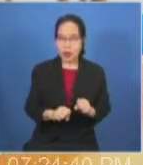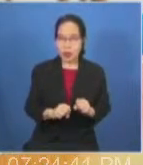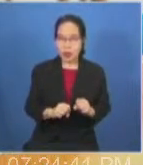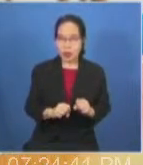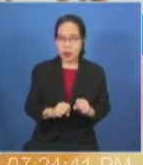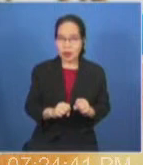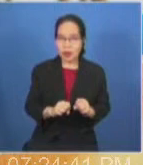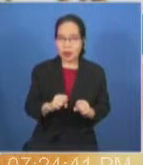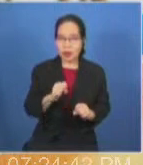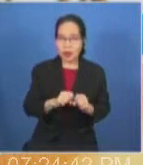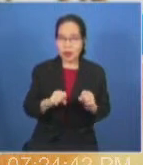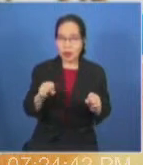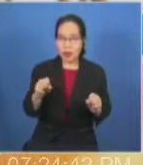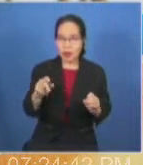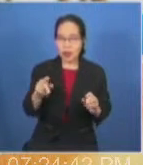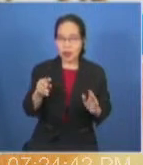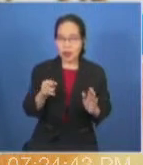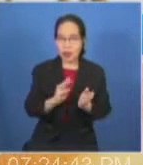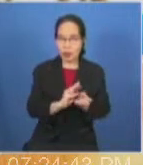should do.